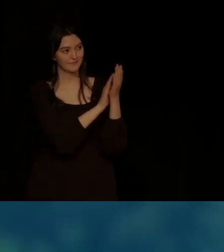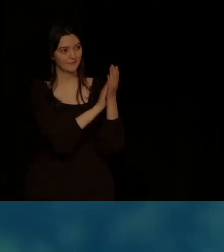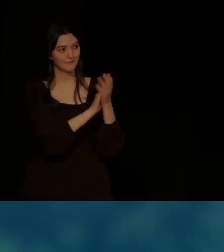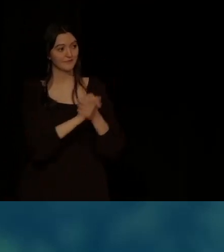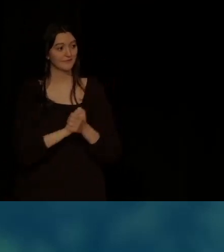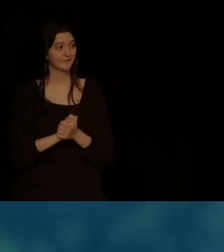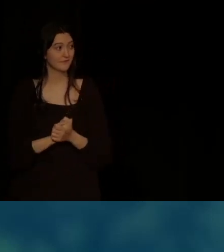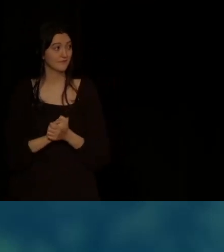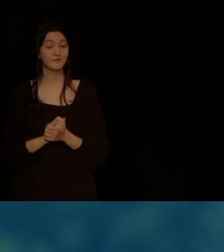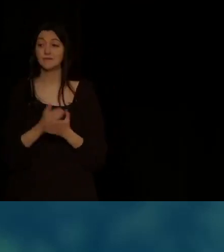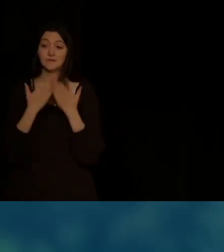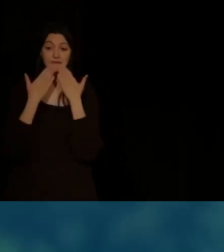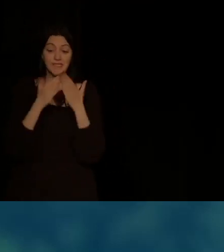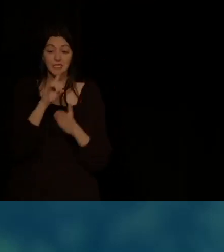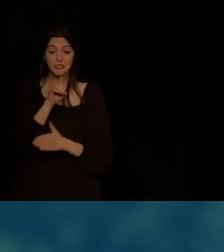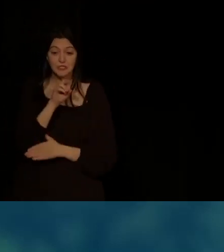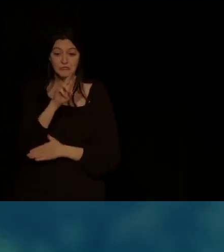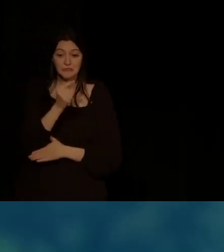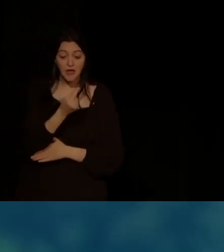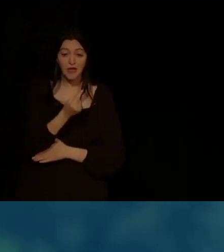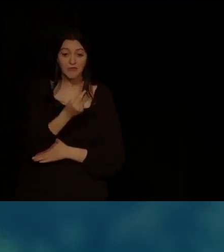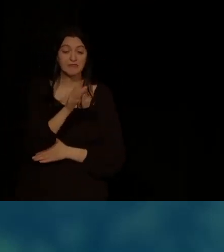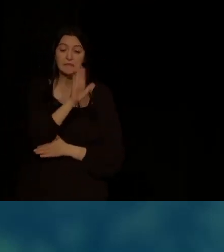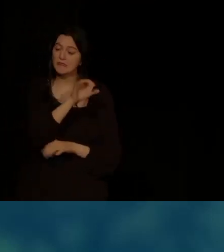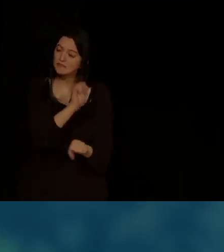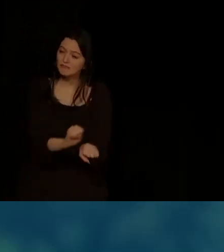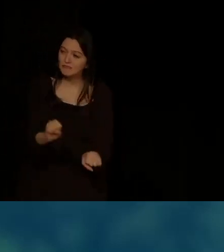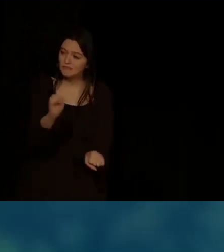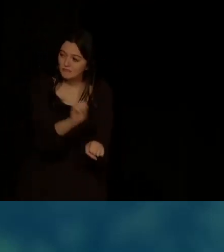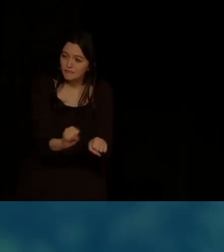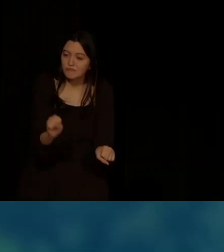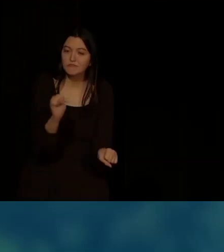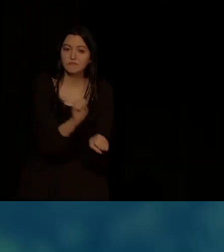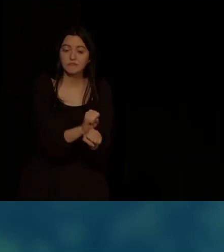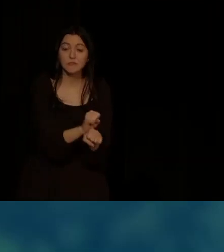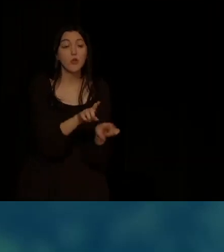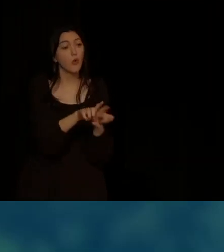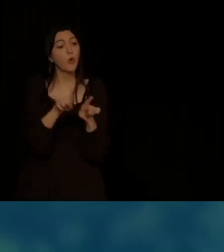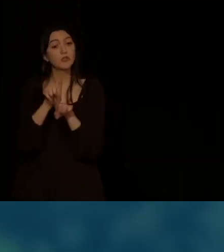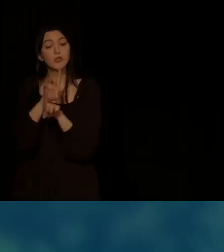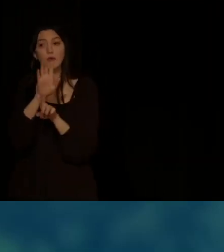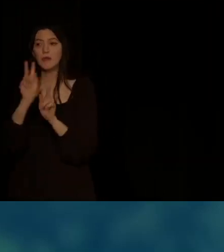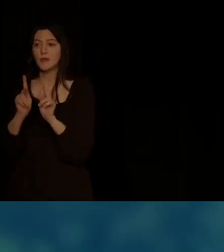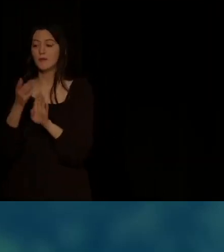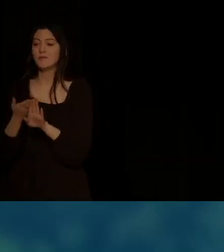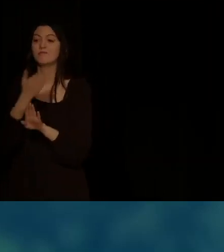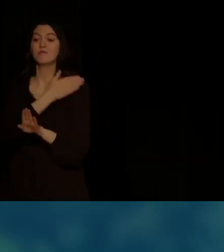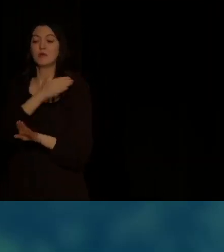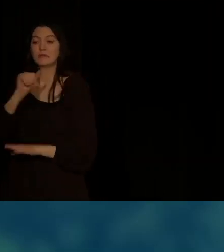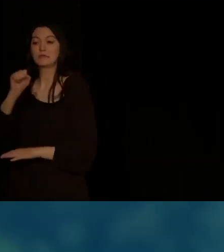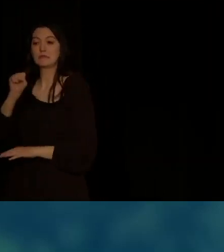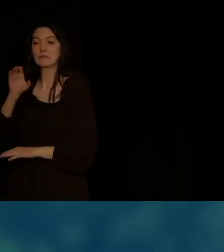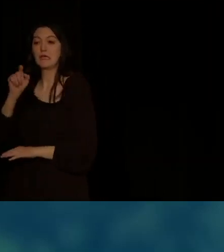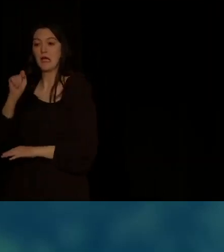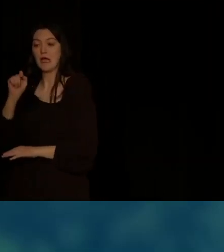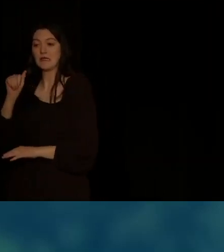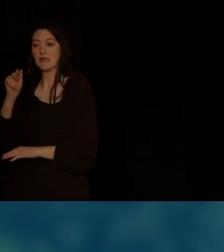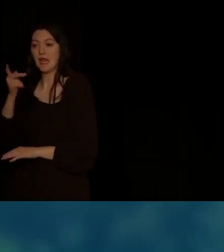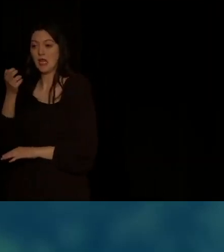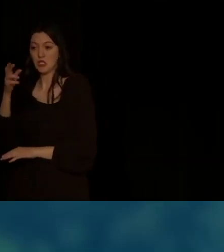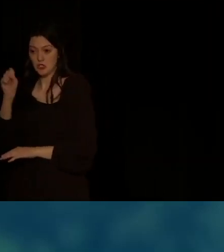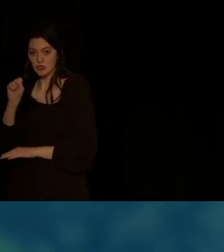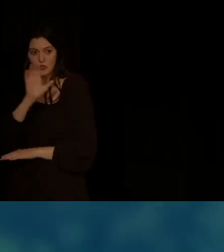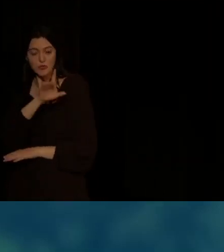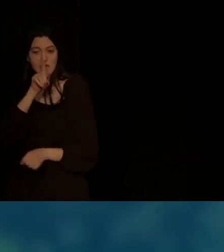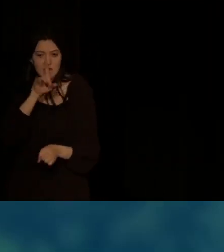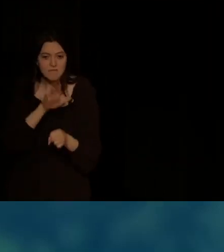Thank you to Doug and his hard work and in the work of his predecessor, Scott Anders. Your passion and dedication